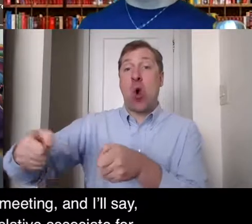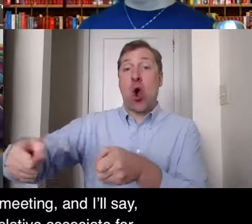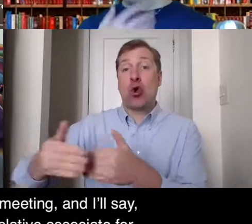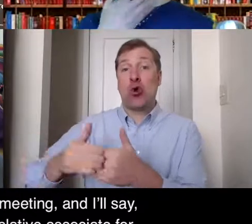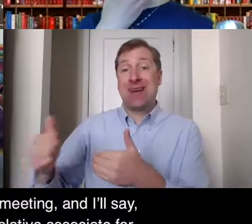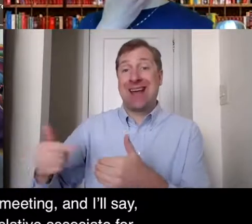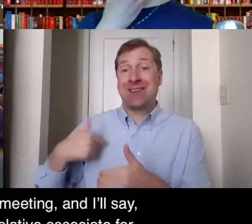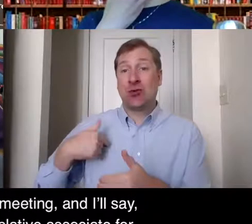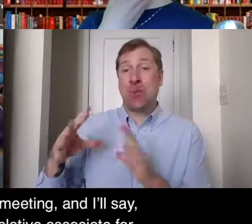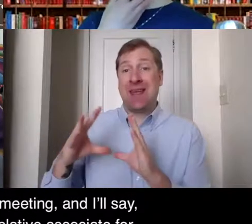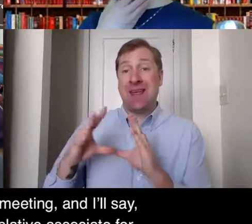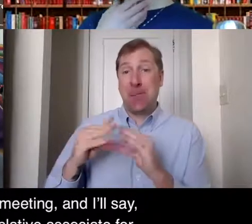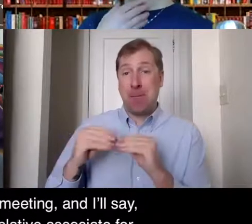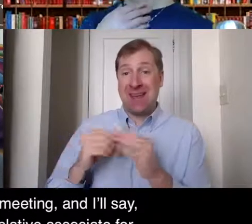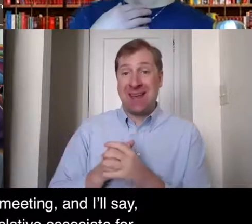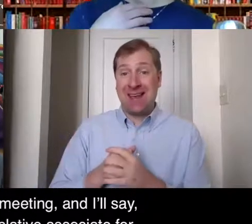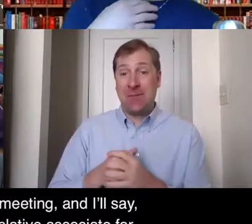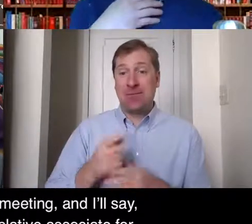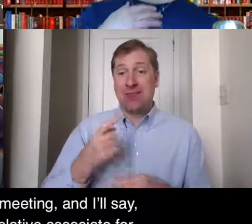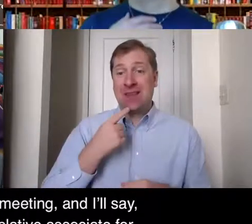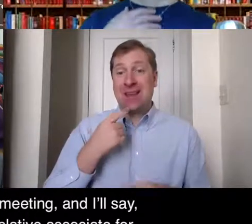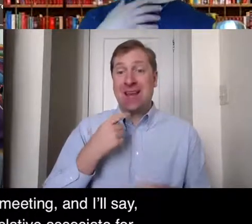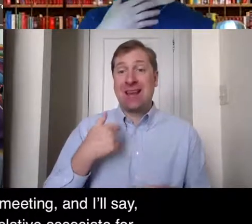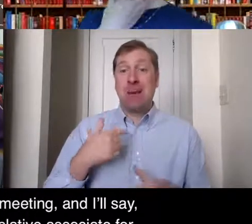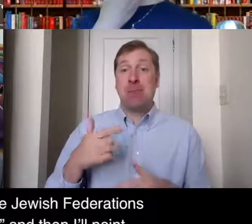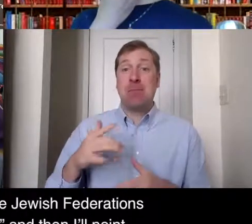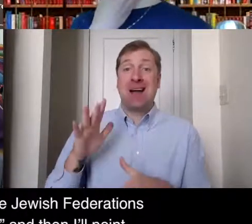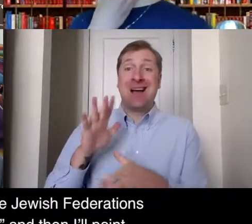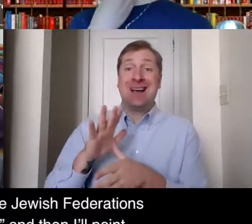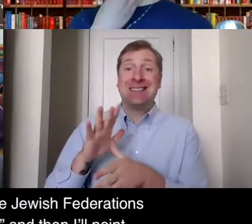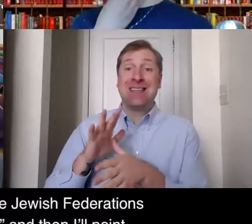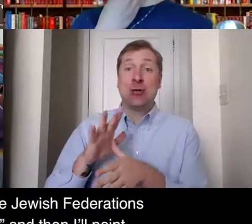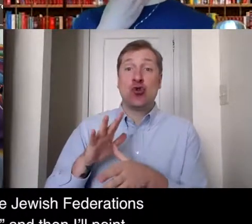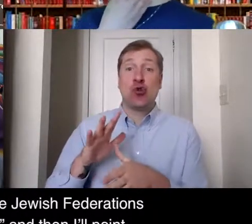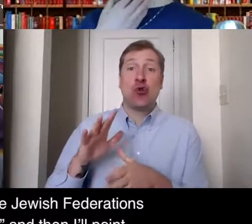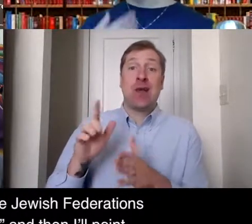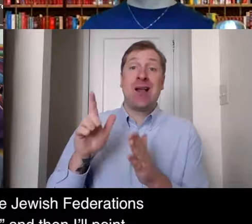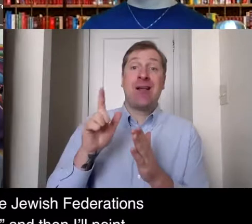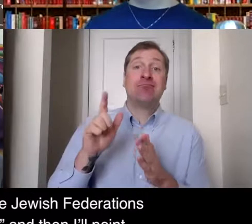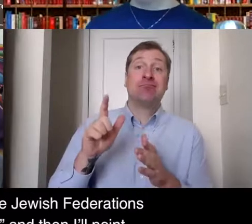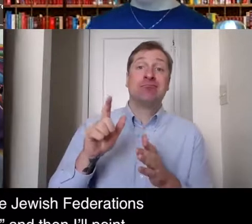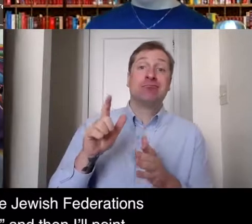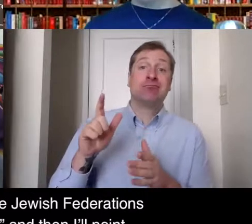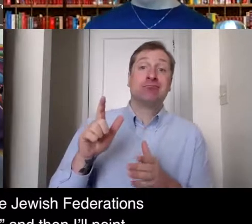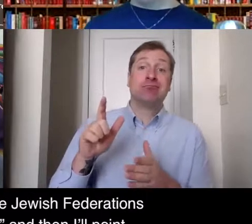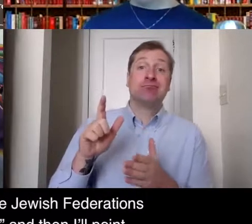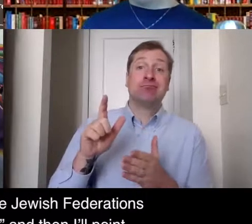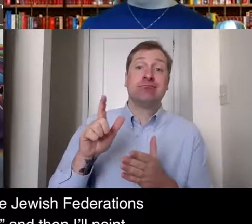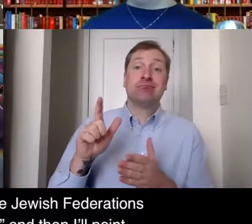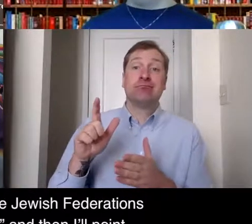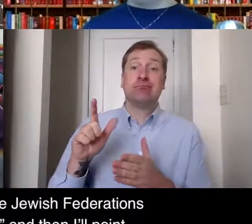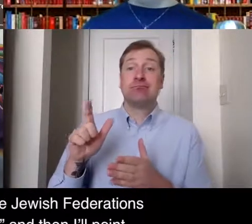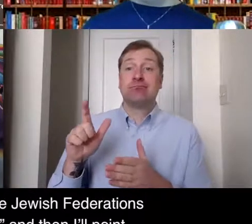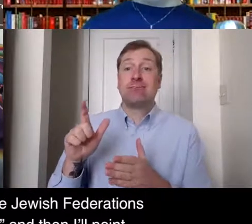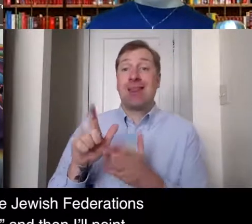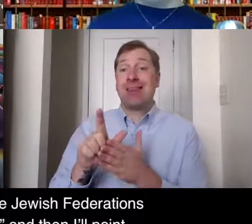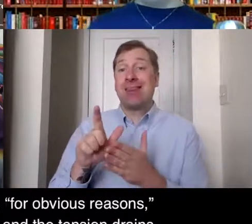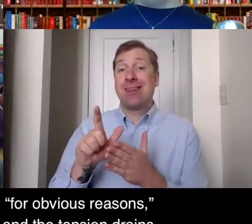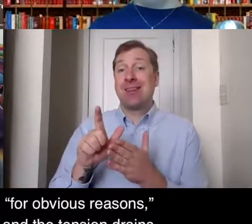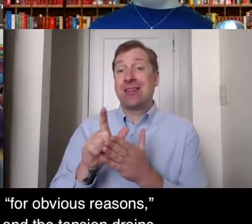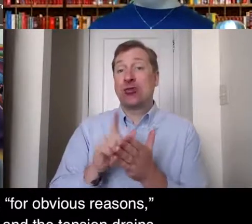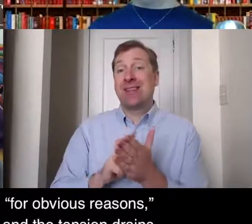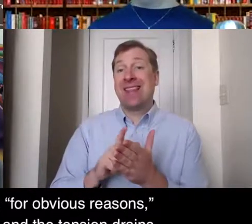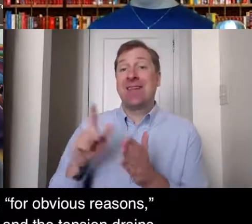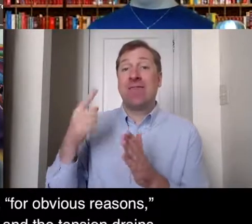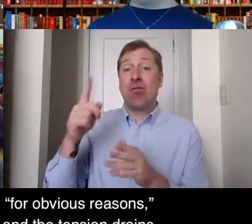say, and I'm the senior legislative associate for disability policy at the Jewish Federations of North America. And then I'll point to